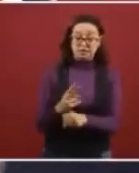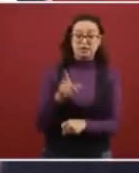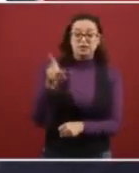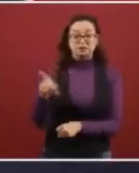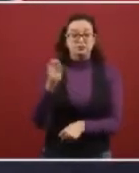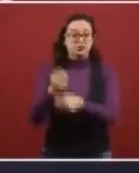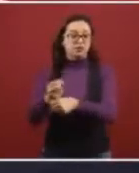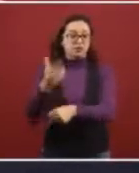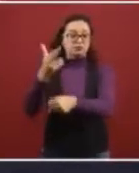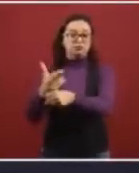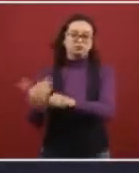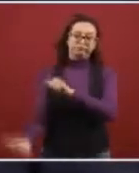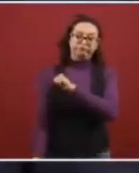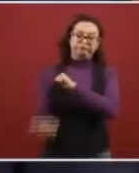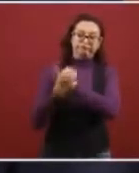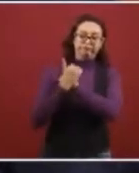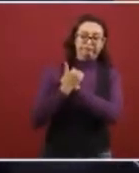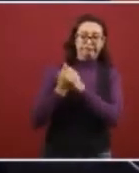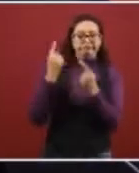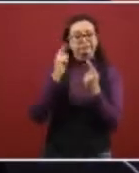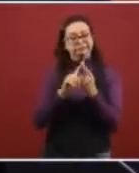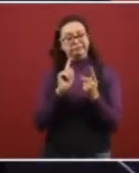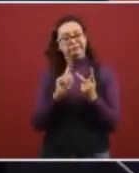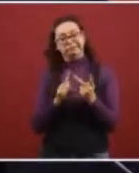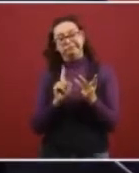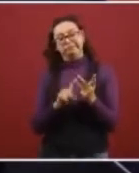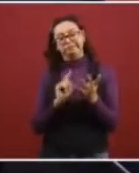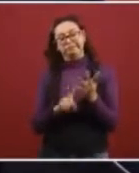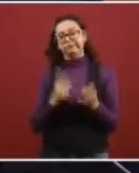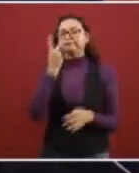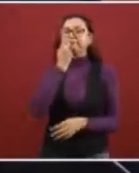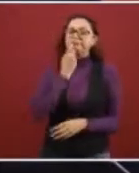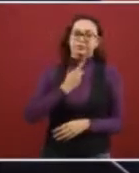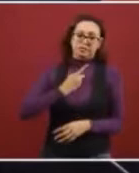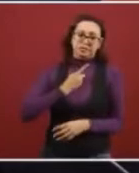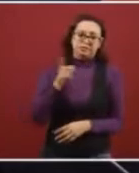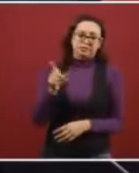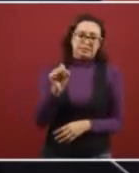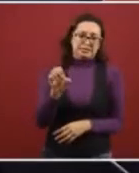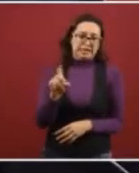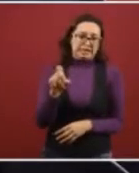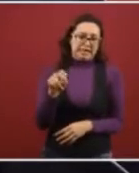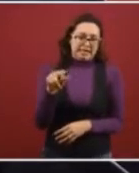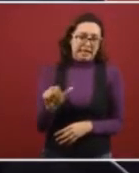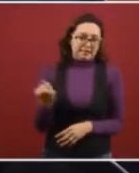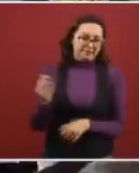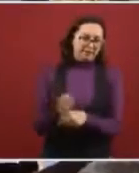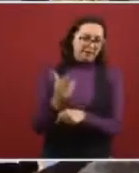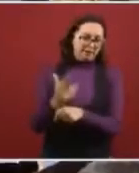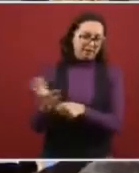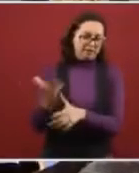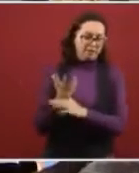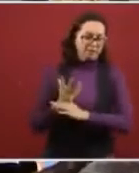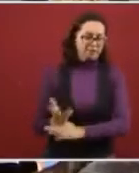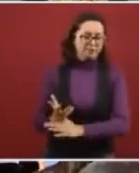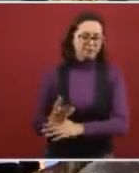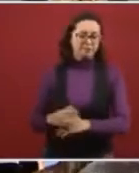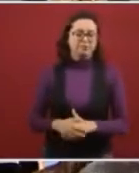these acts from my own secretary. De la defensa. From defense.